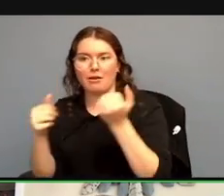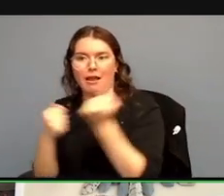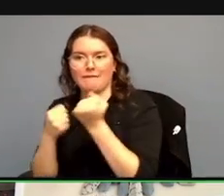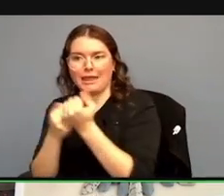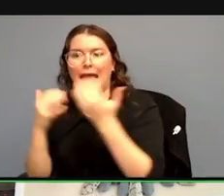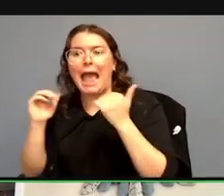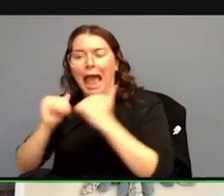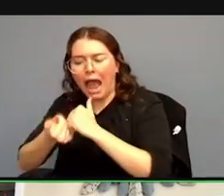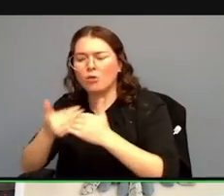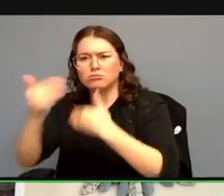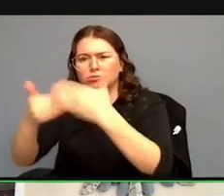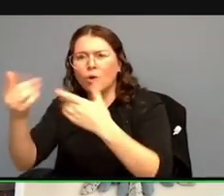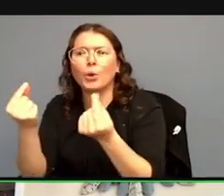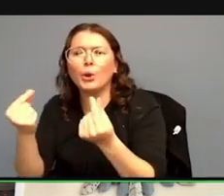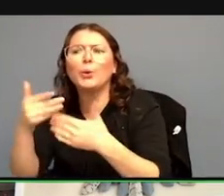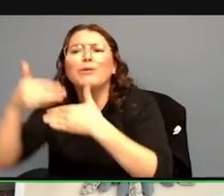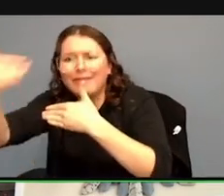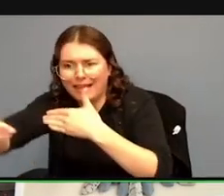forward.